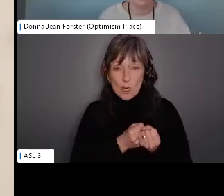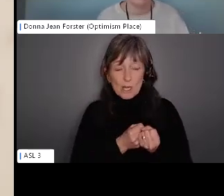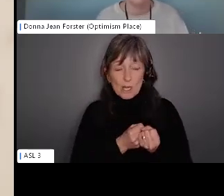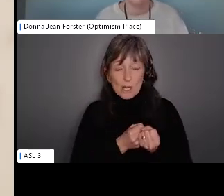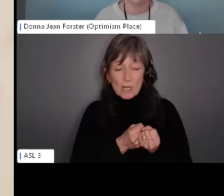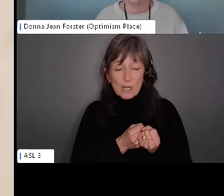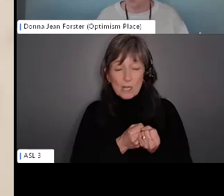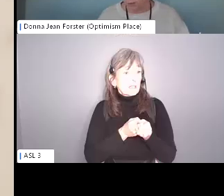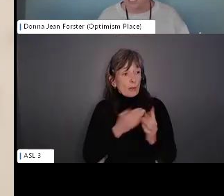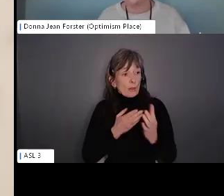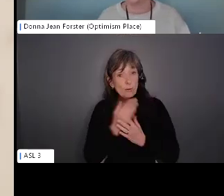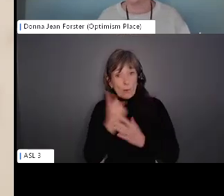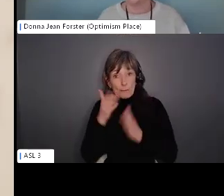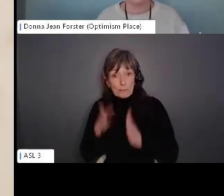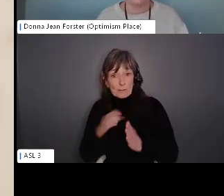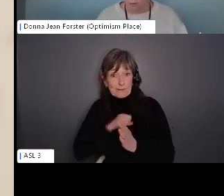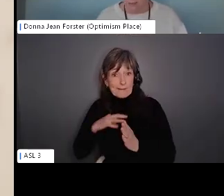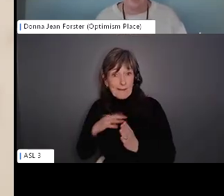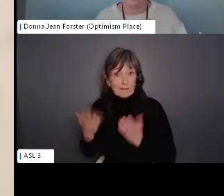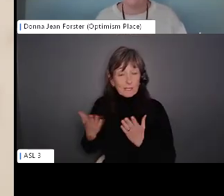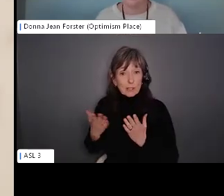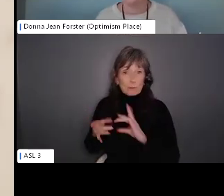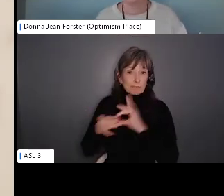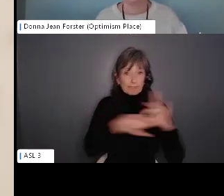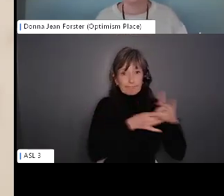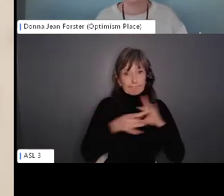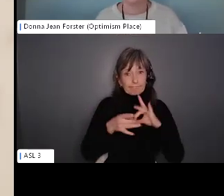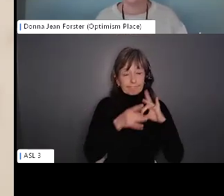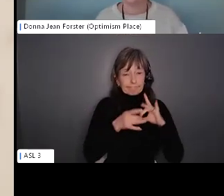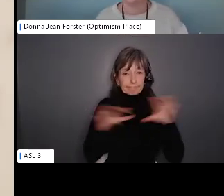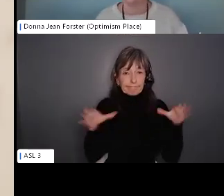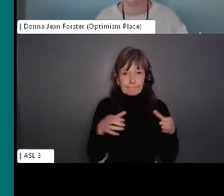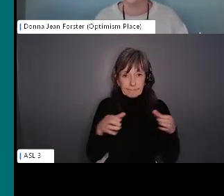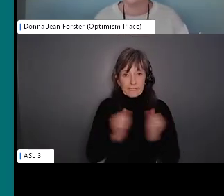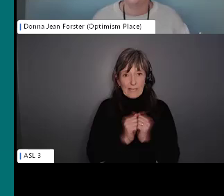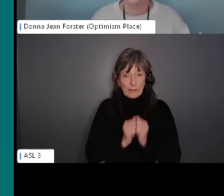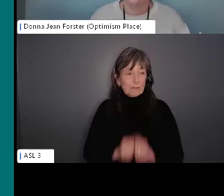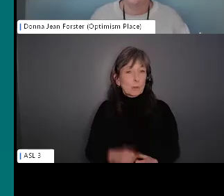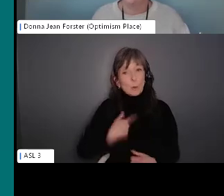staff person here who coordinates this whole collaborative table.